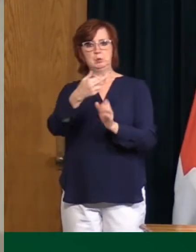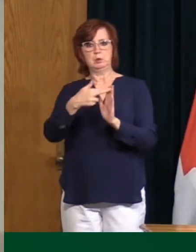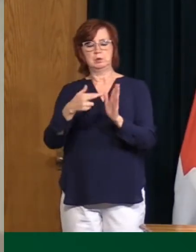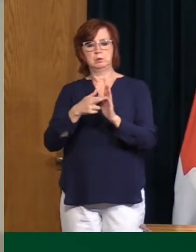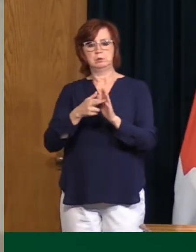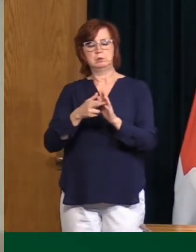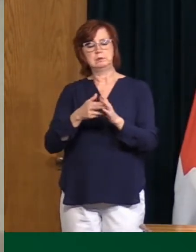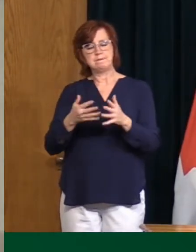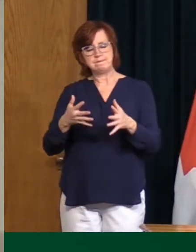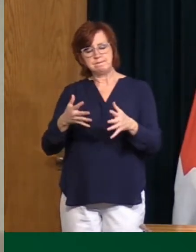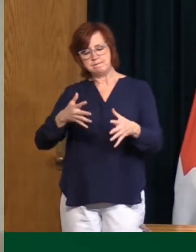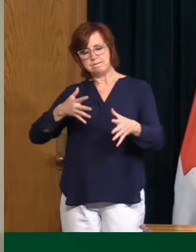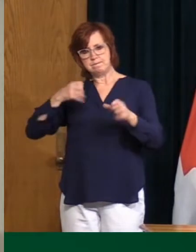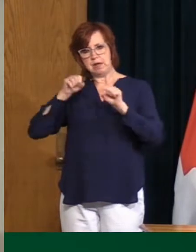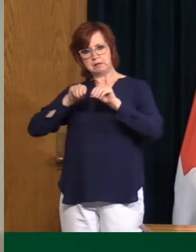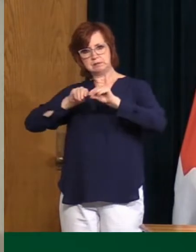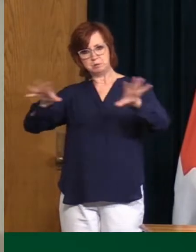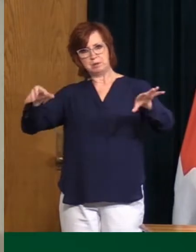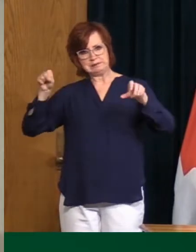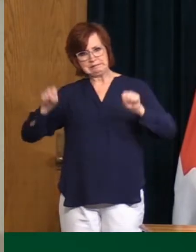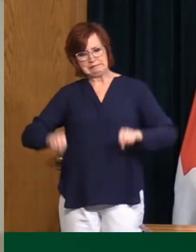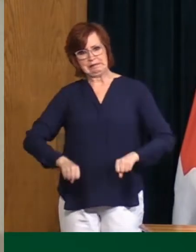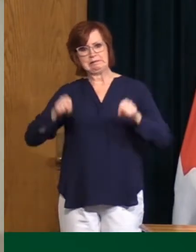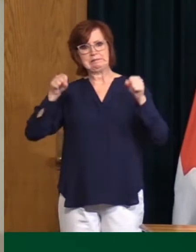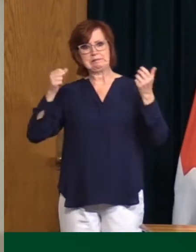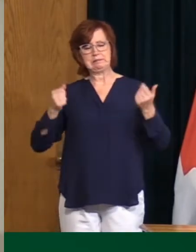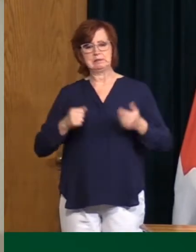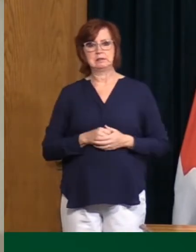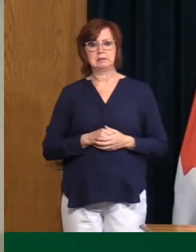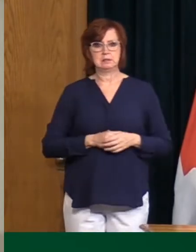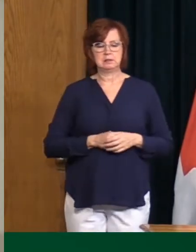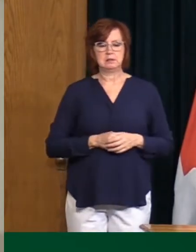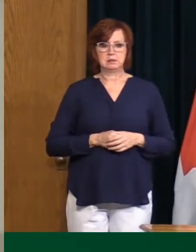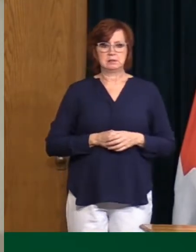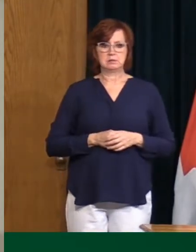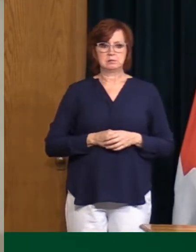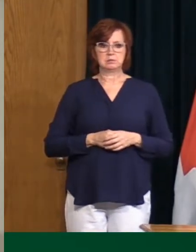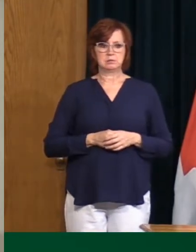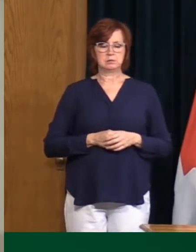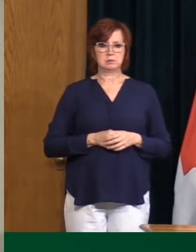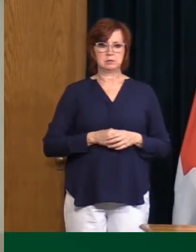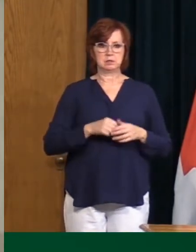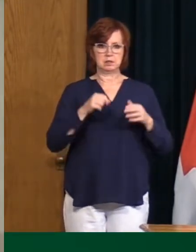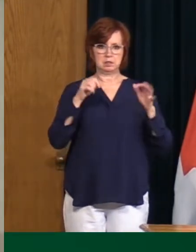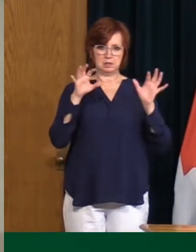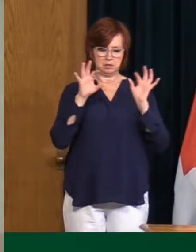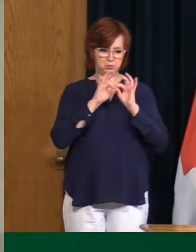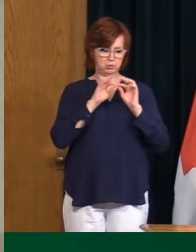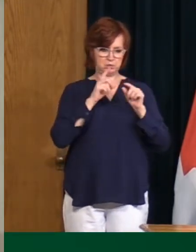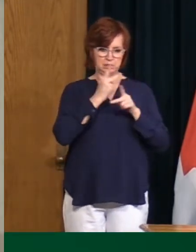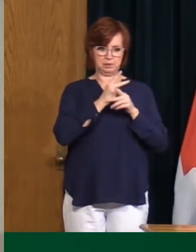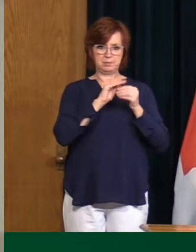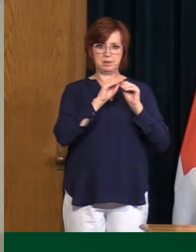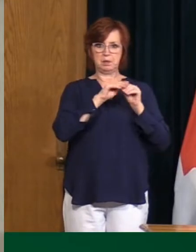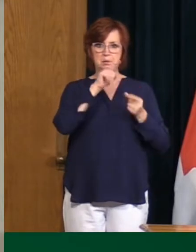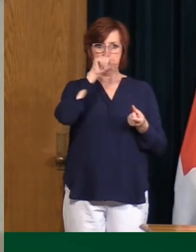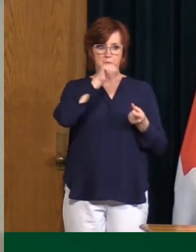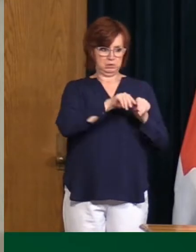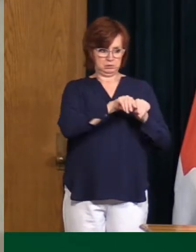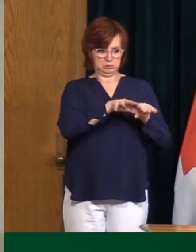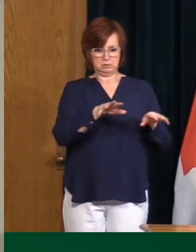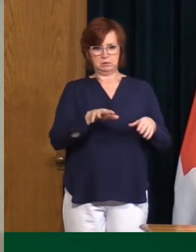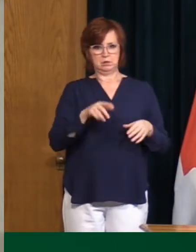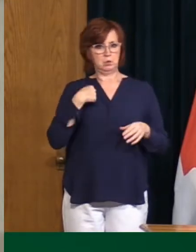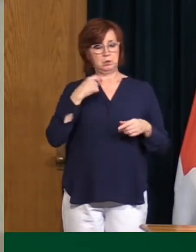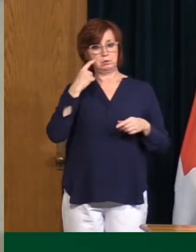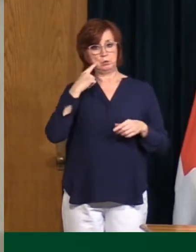distancing. We do not infect more than one person and the epidemic dies out. But there are settings that we've seen in the past through large